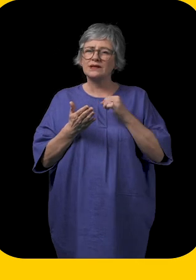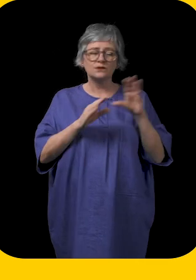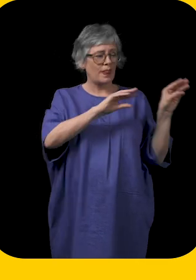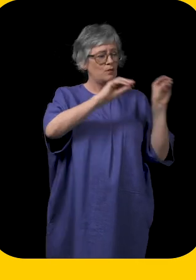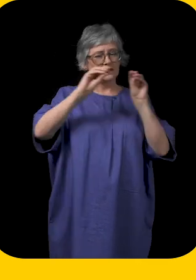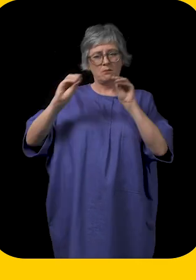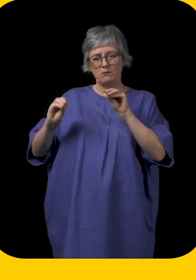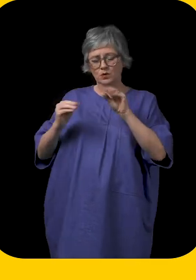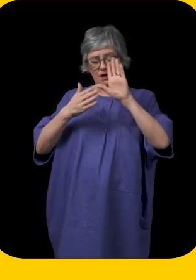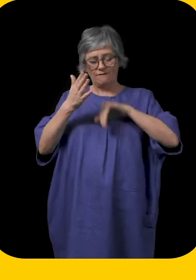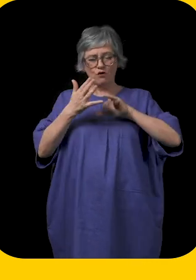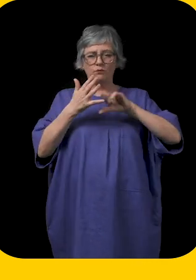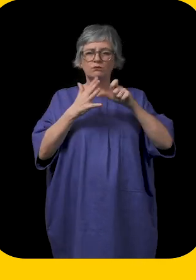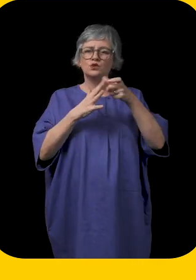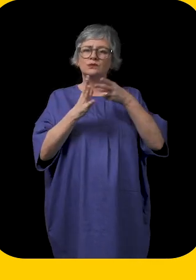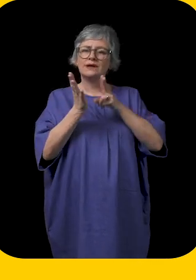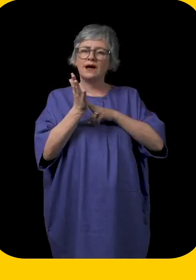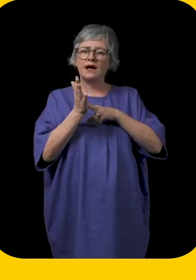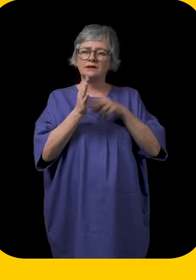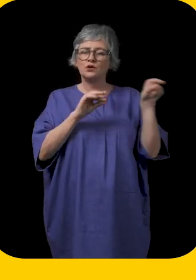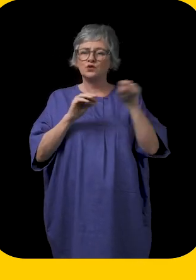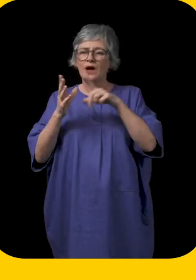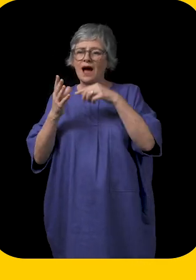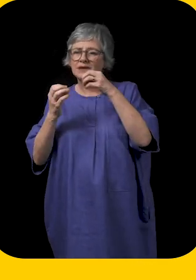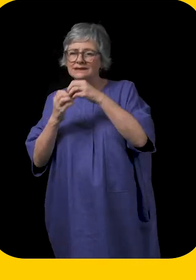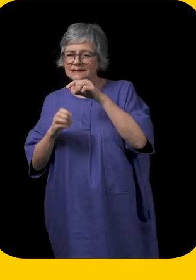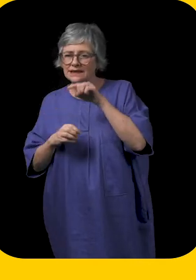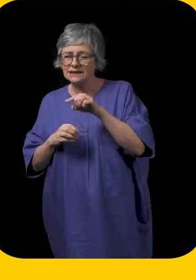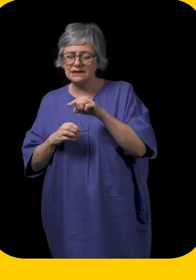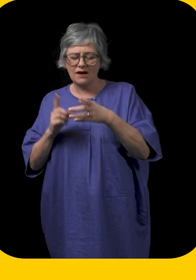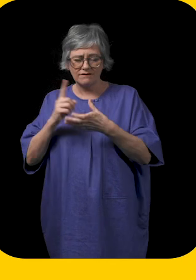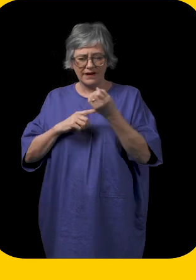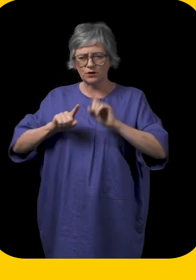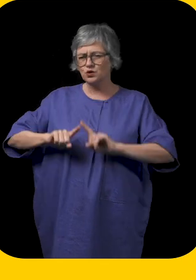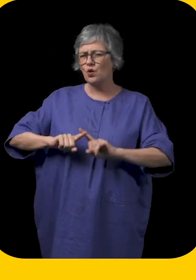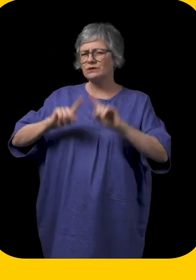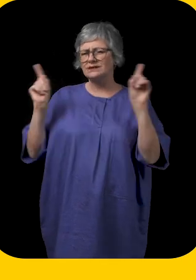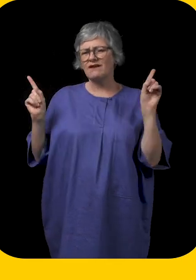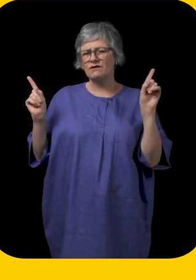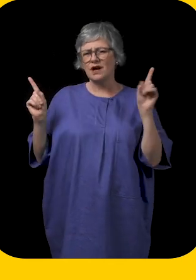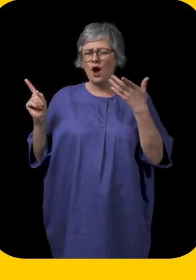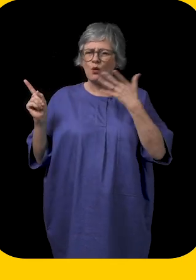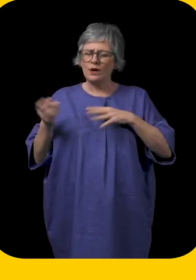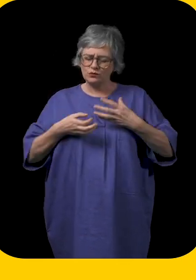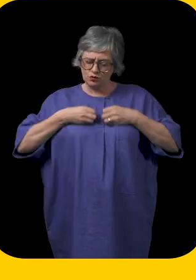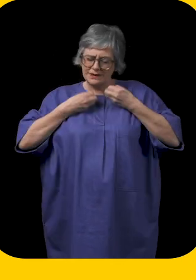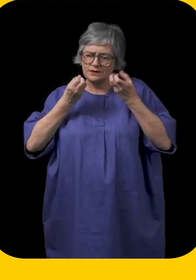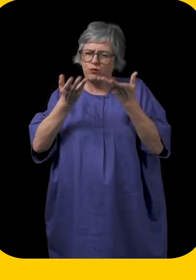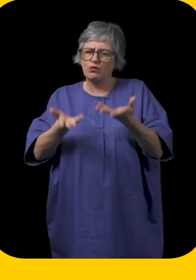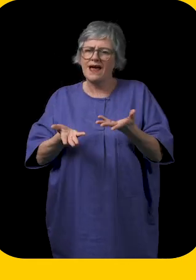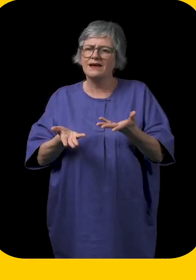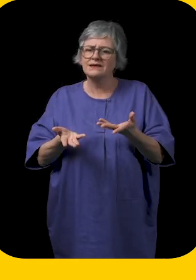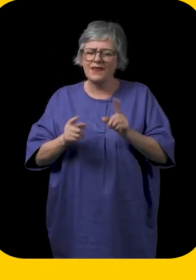I didn't start to write until I came to Scotland. So it was really the move, you know, from Sudan to Aberdeen, and finding it